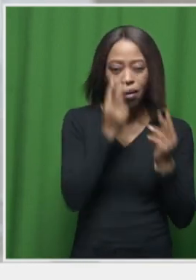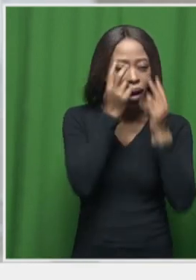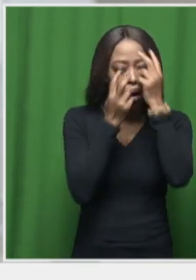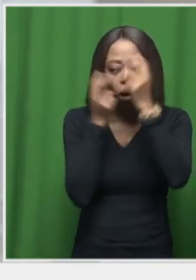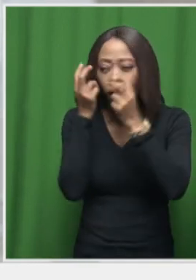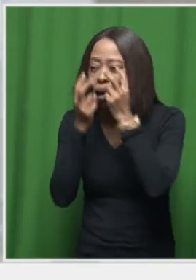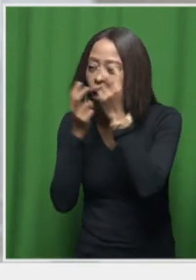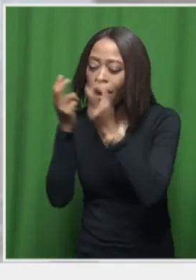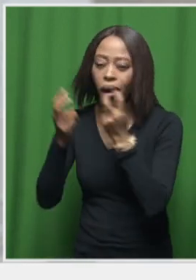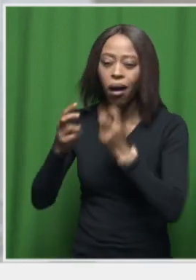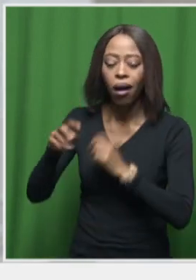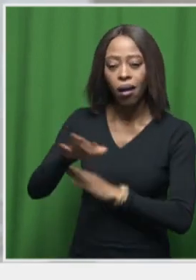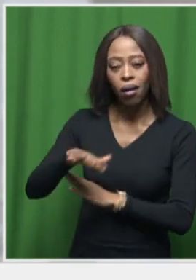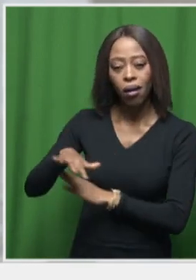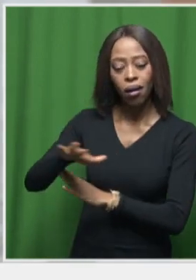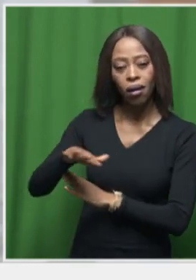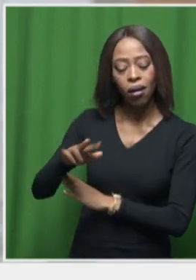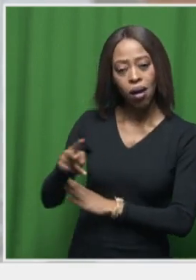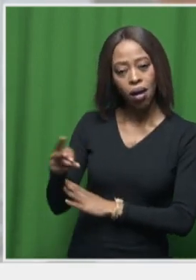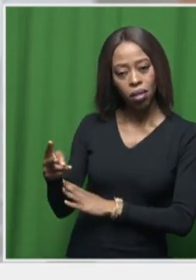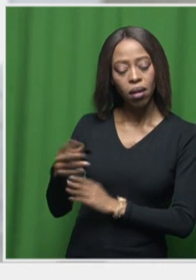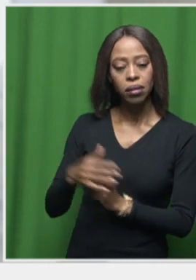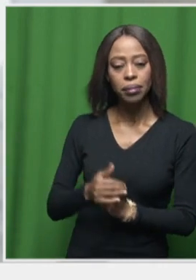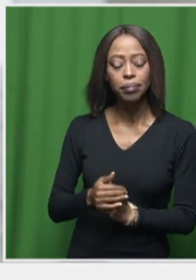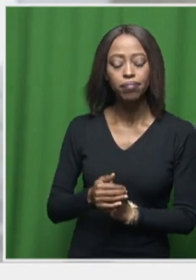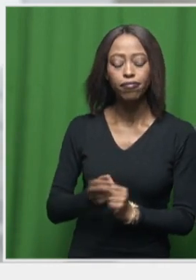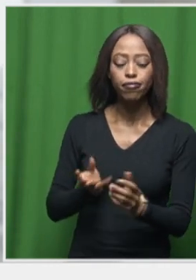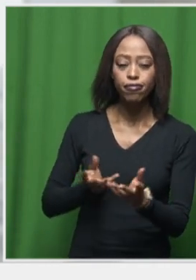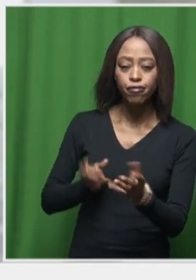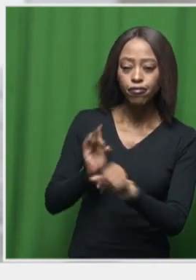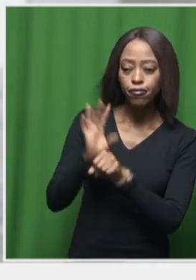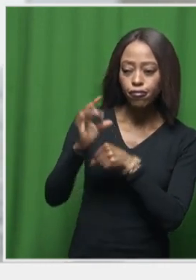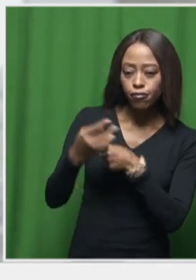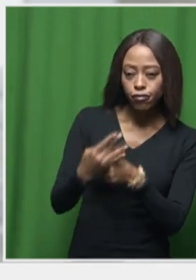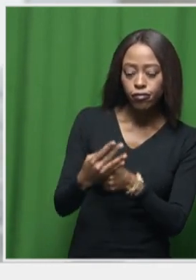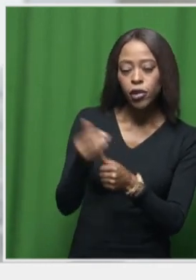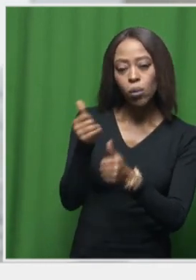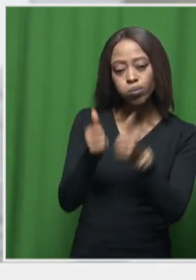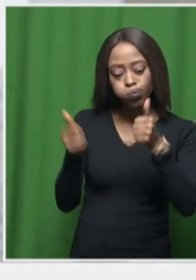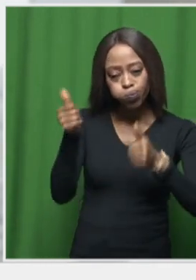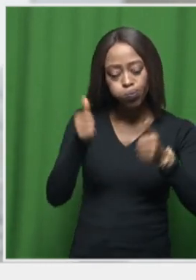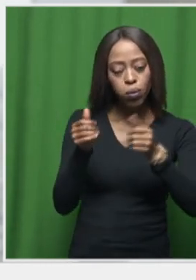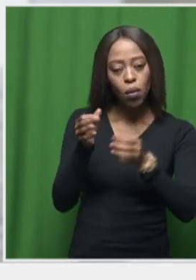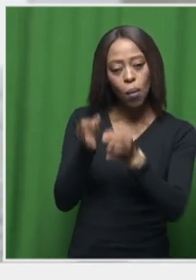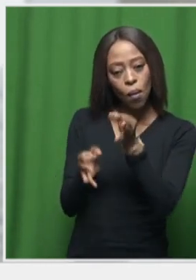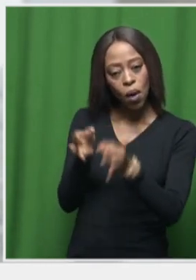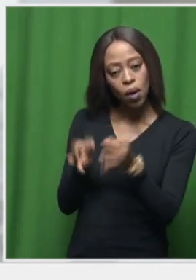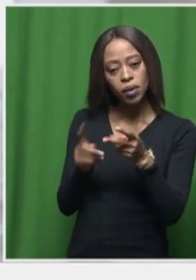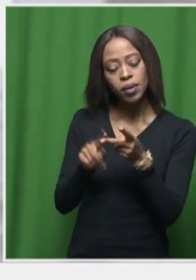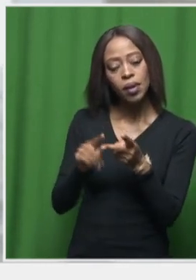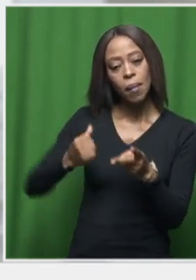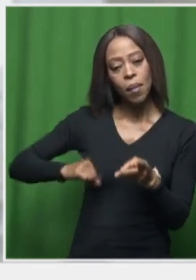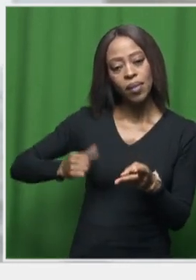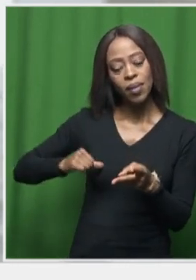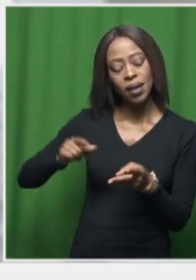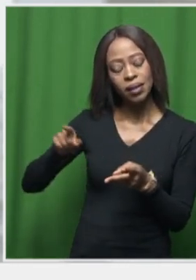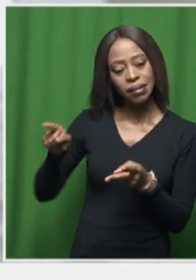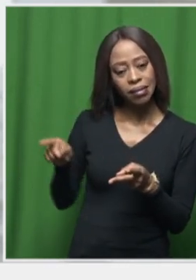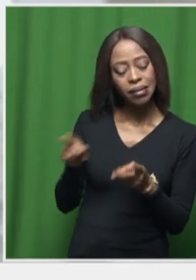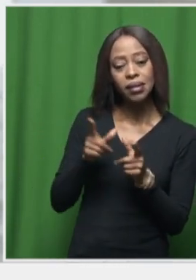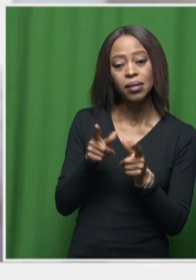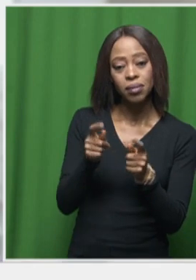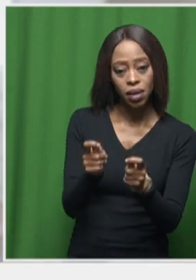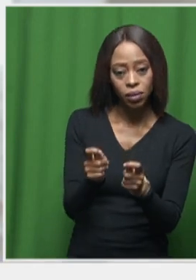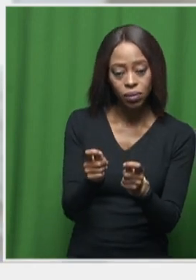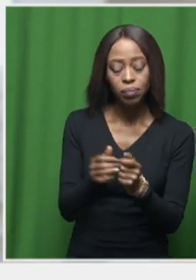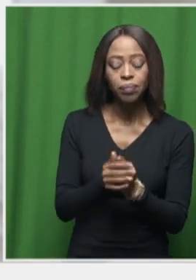elsewhere. And of course there were interactions between our leadership, political leadership in the city of Cape Town.